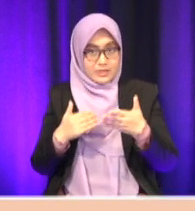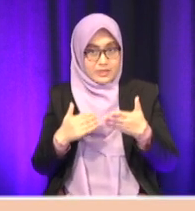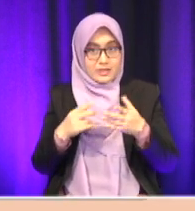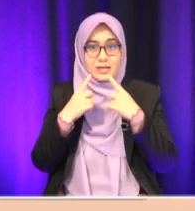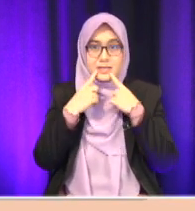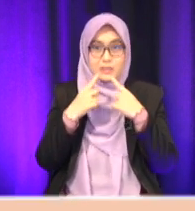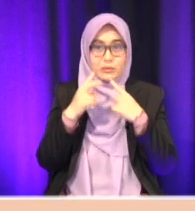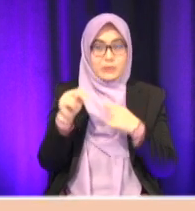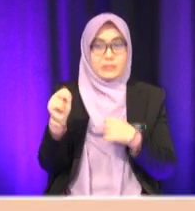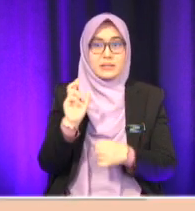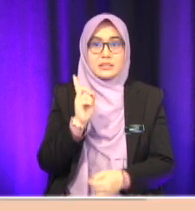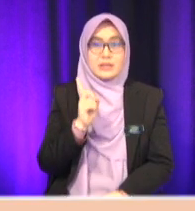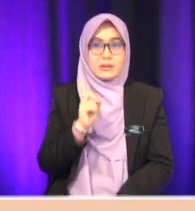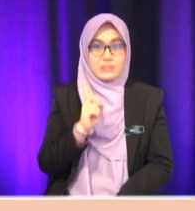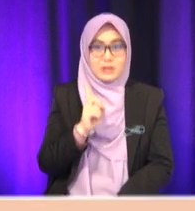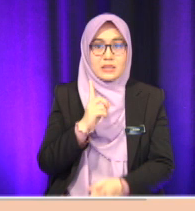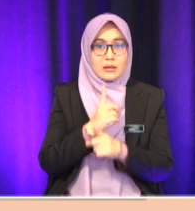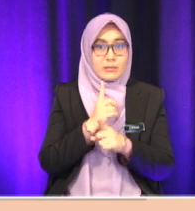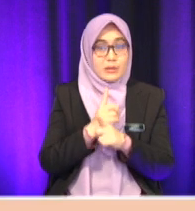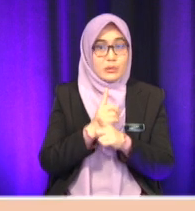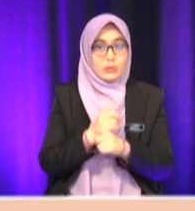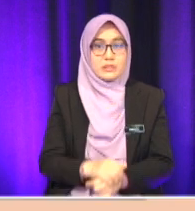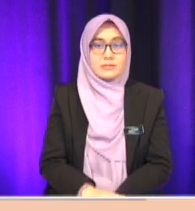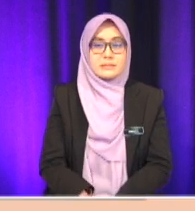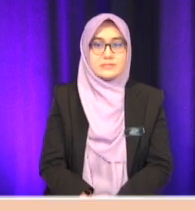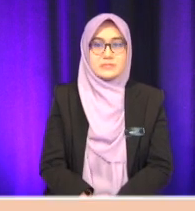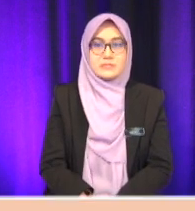talking about disciplinary cases?